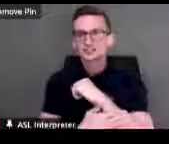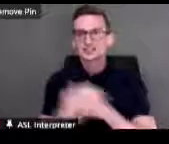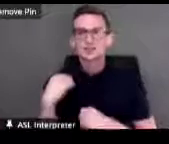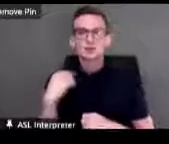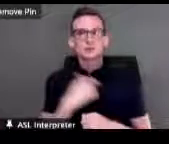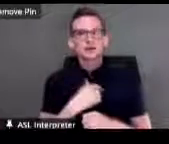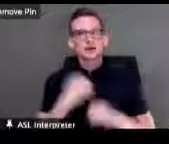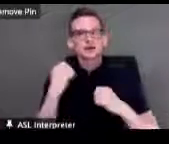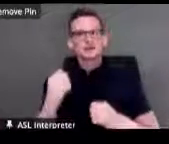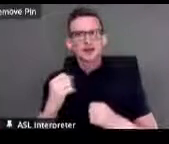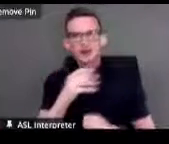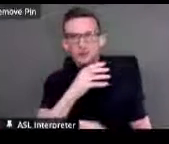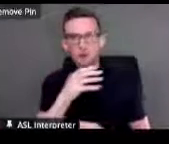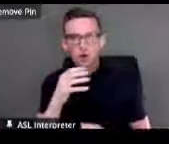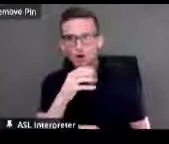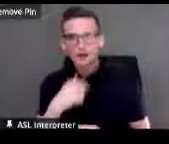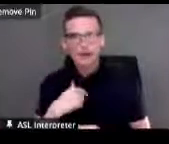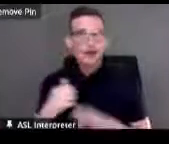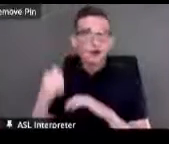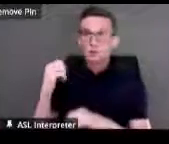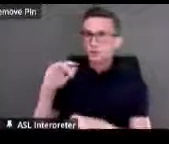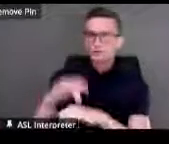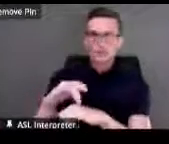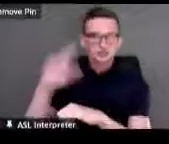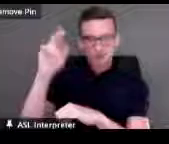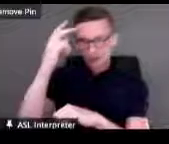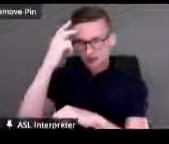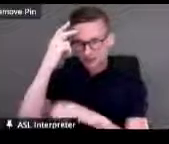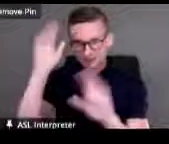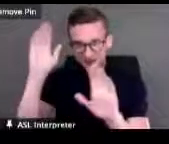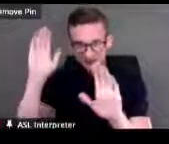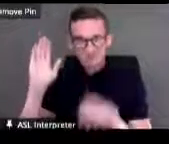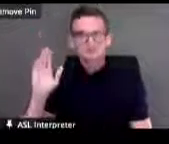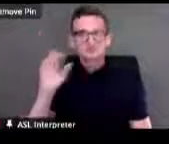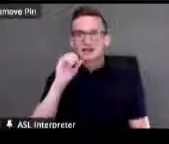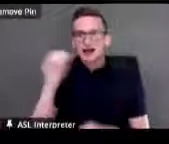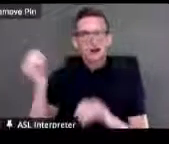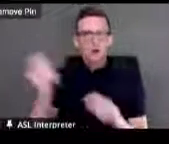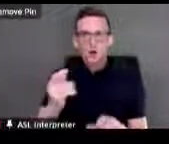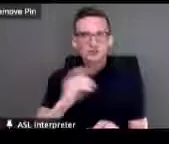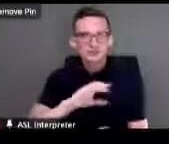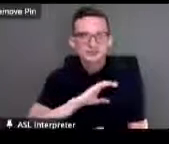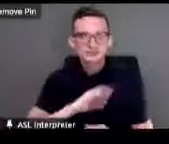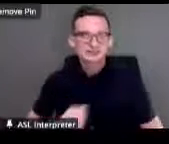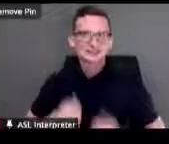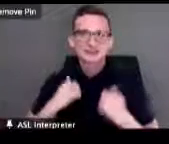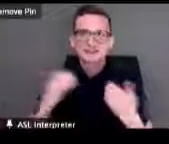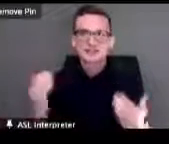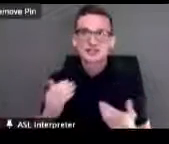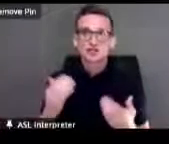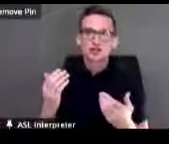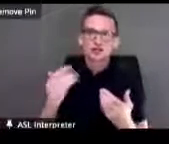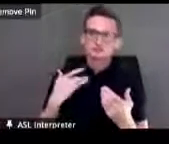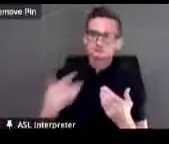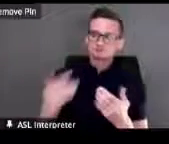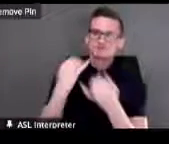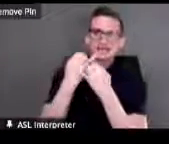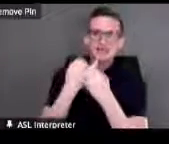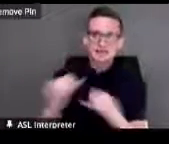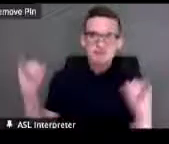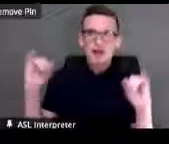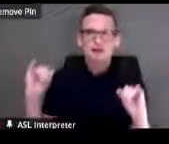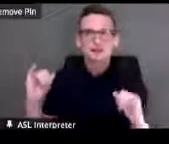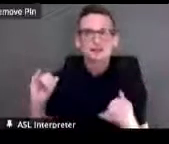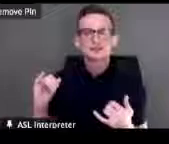into politics other than to say that all the citizens who live in these counties and communities are independent. We